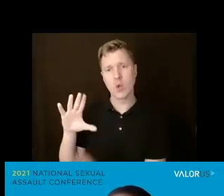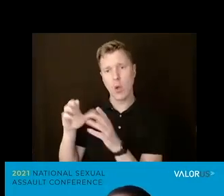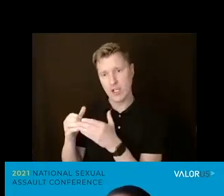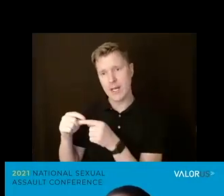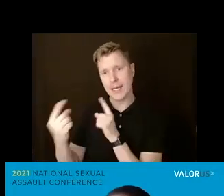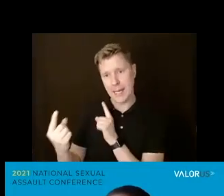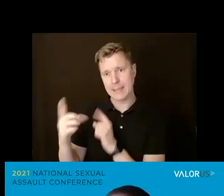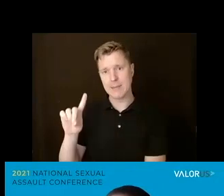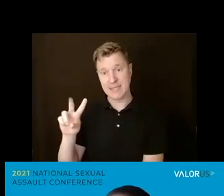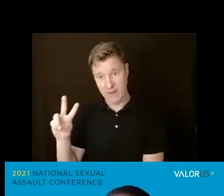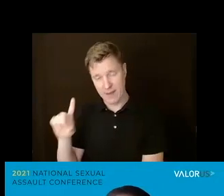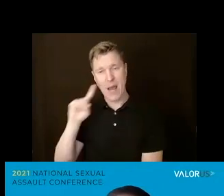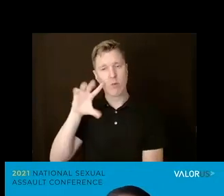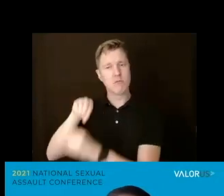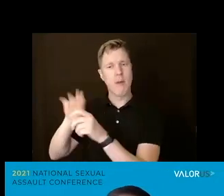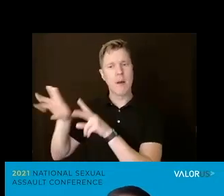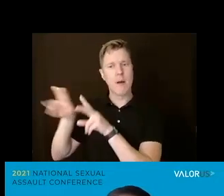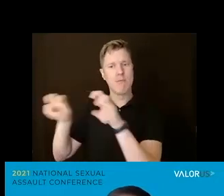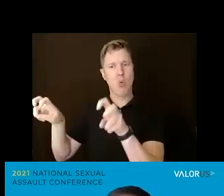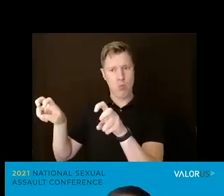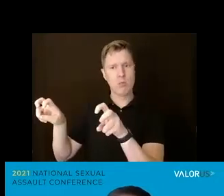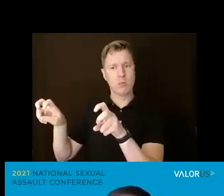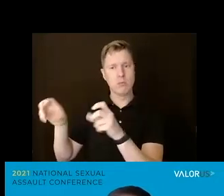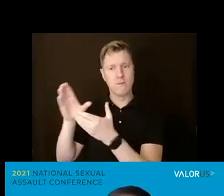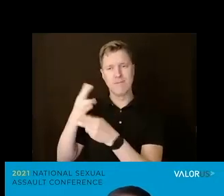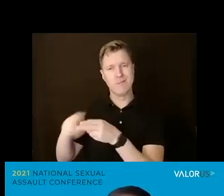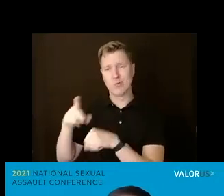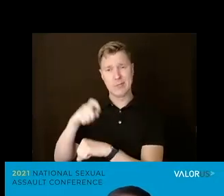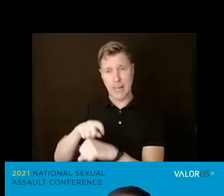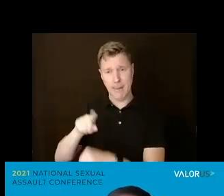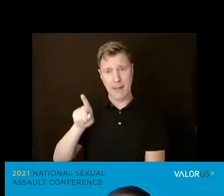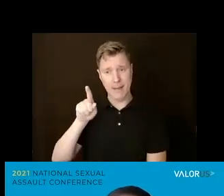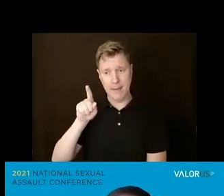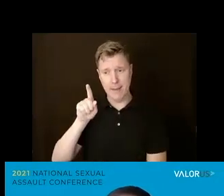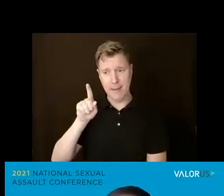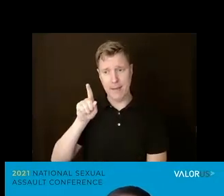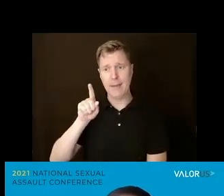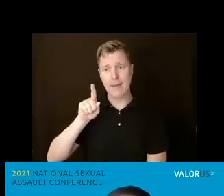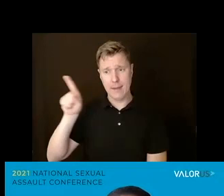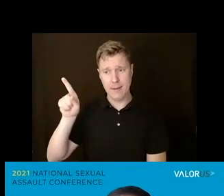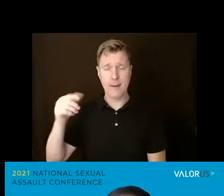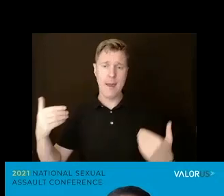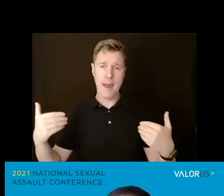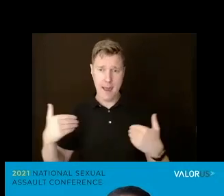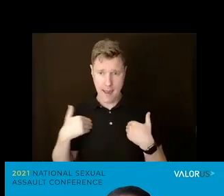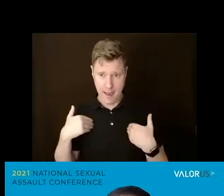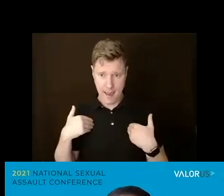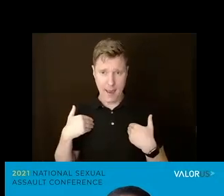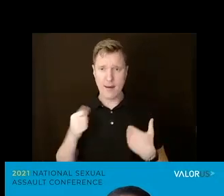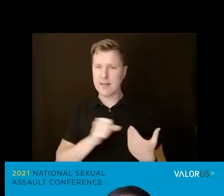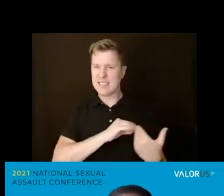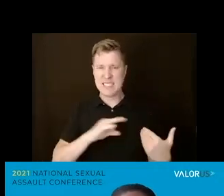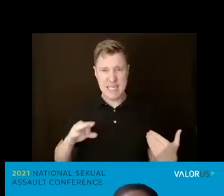I was served on their board for a short time, and they had a staffing scale